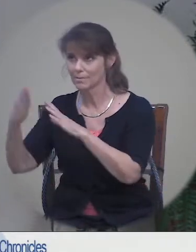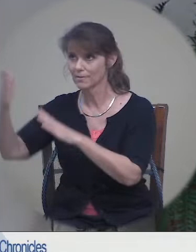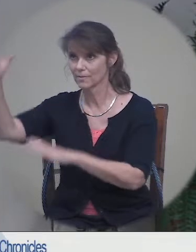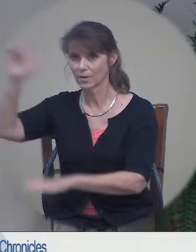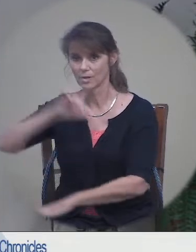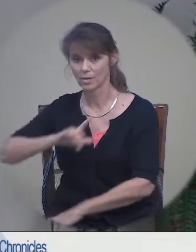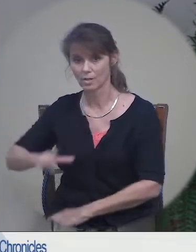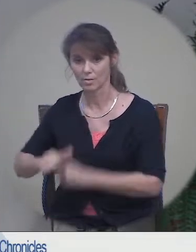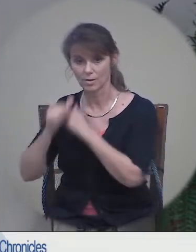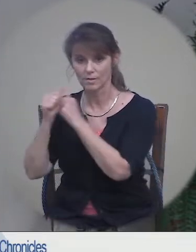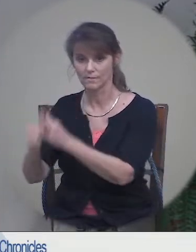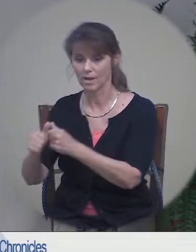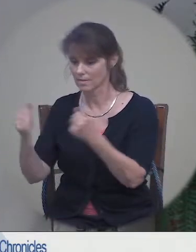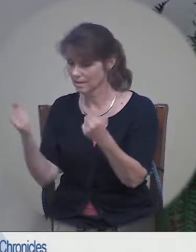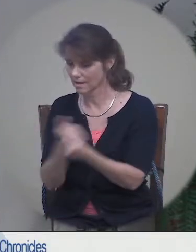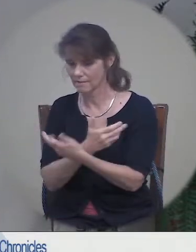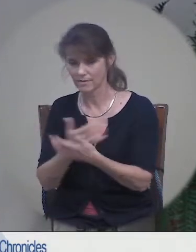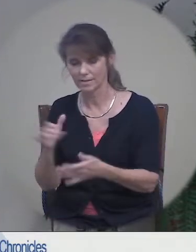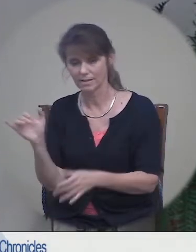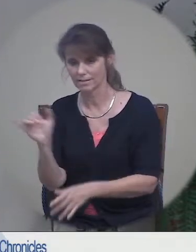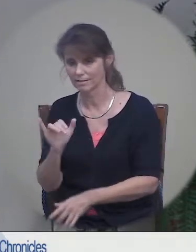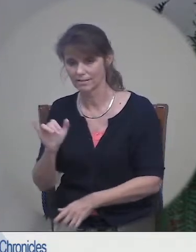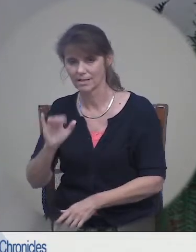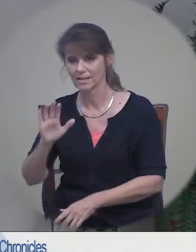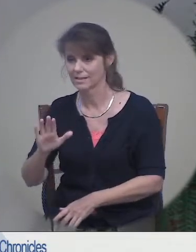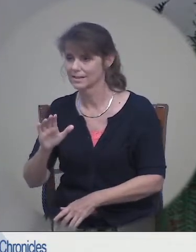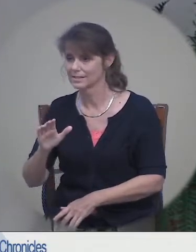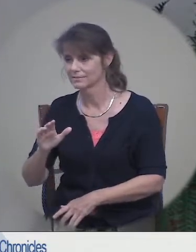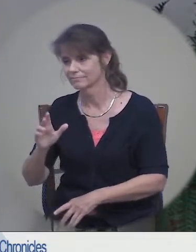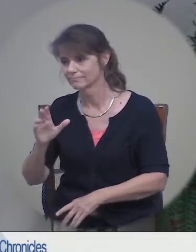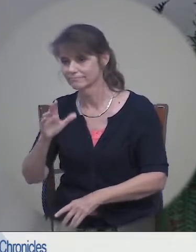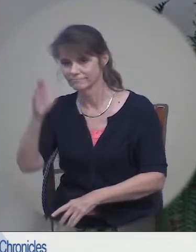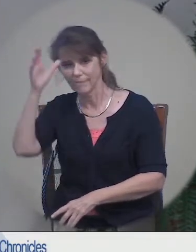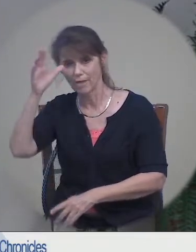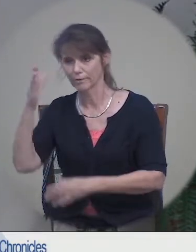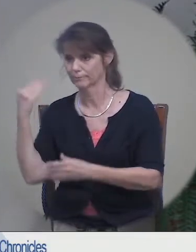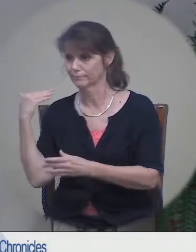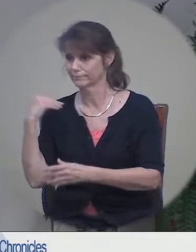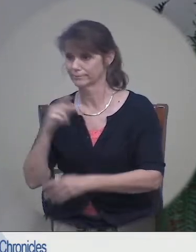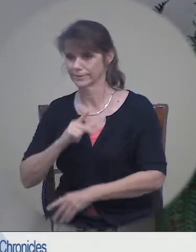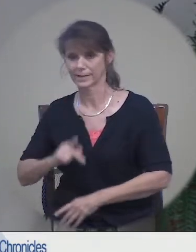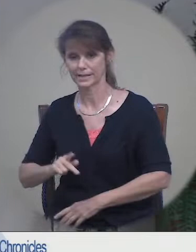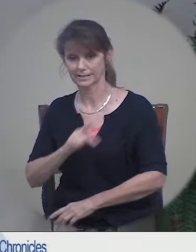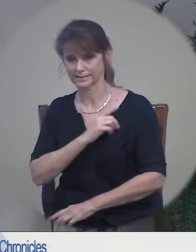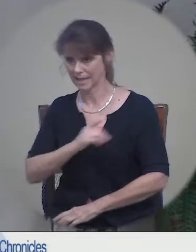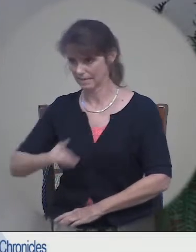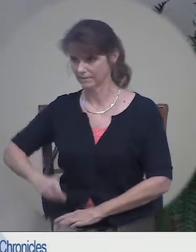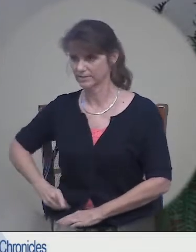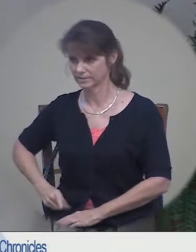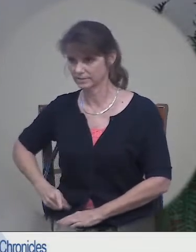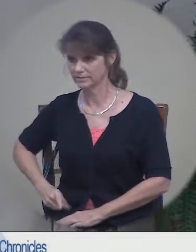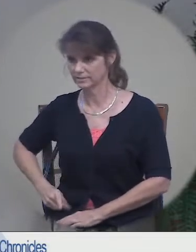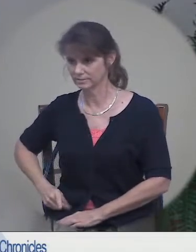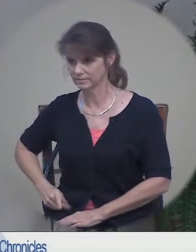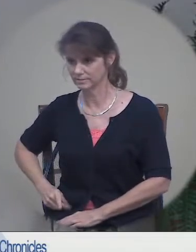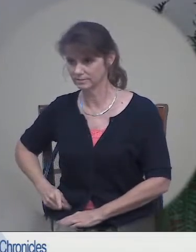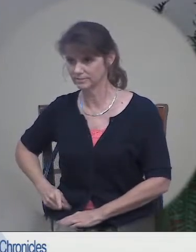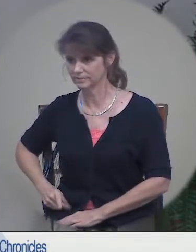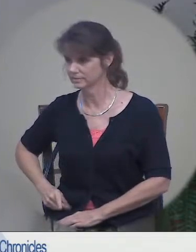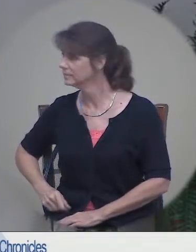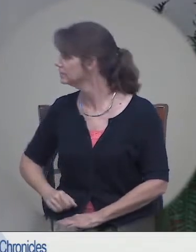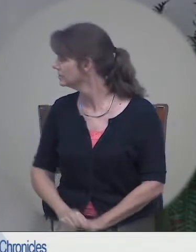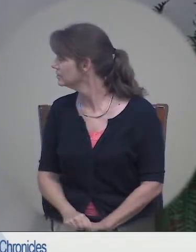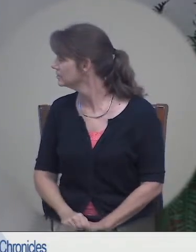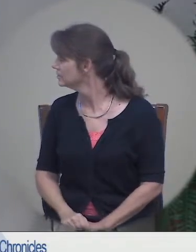according to all that his father had done. And that really begins to introduce the next 3 chapters, 29, 30, and